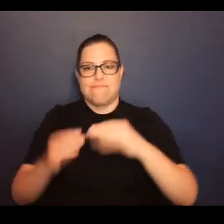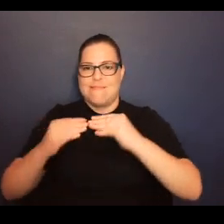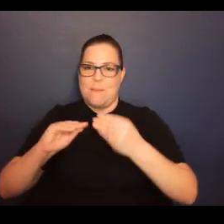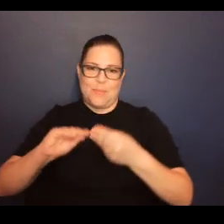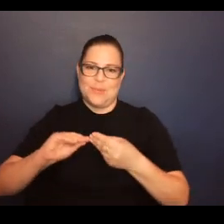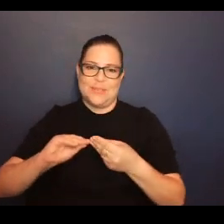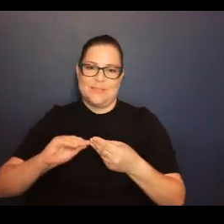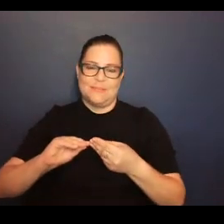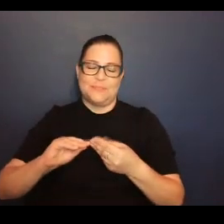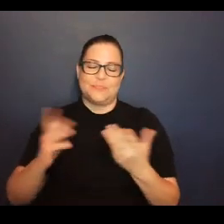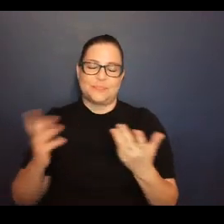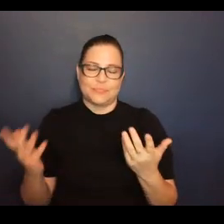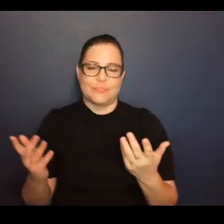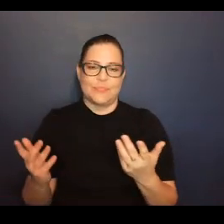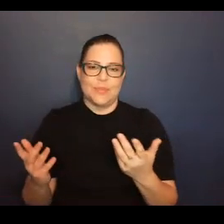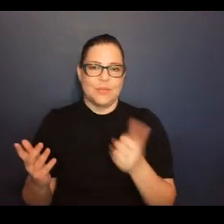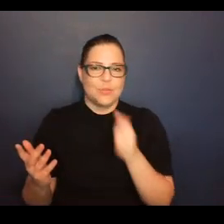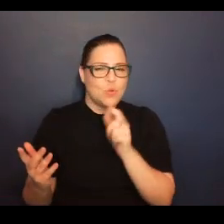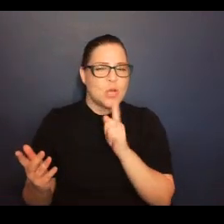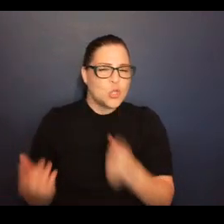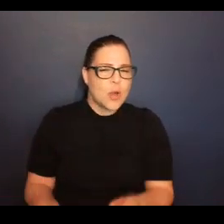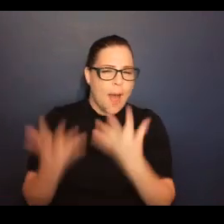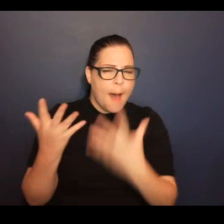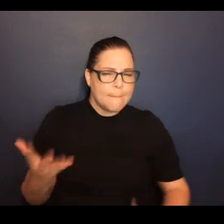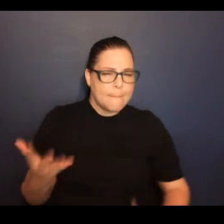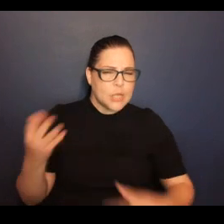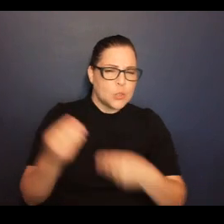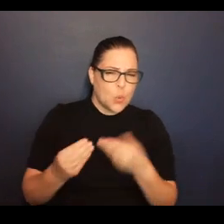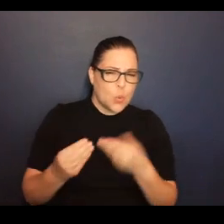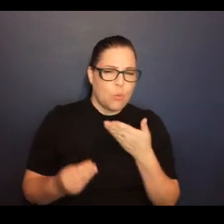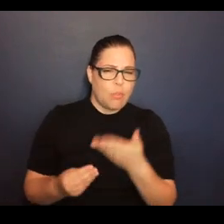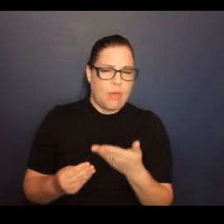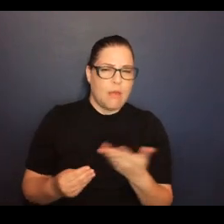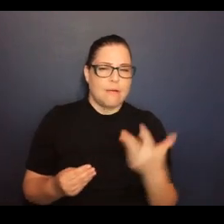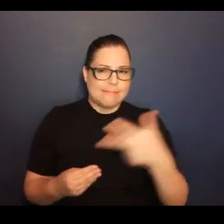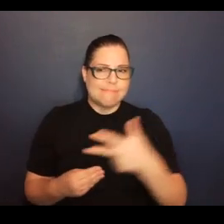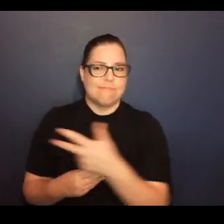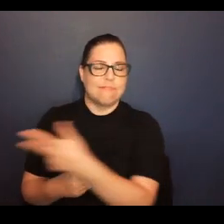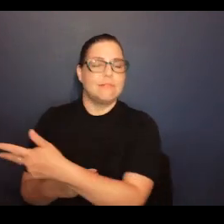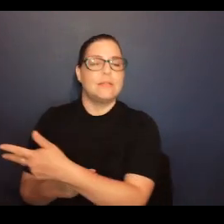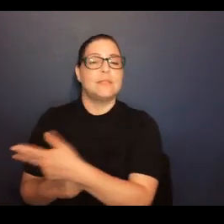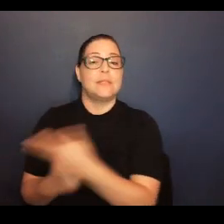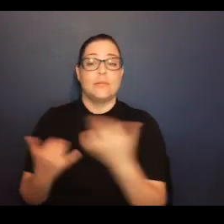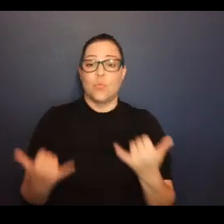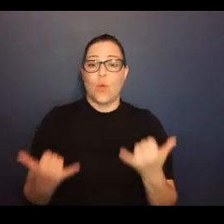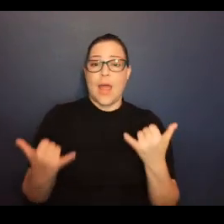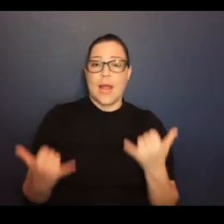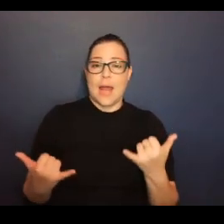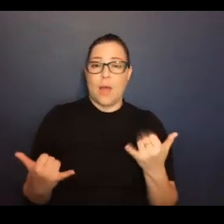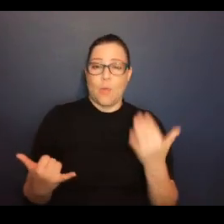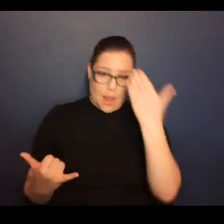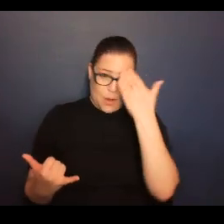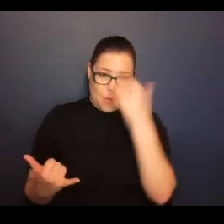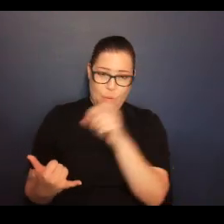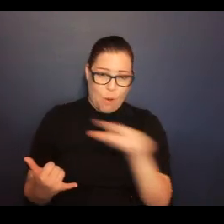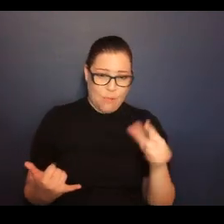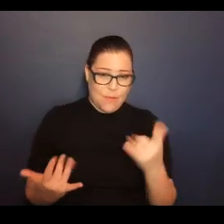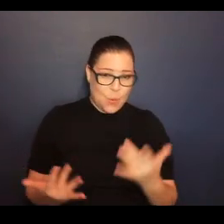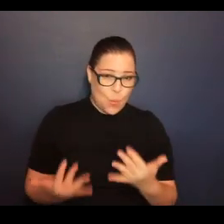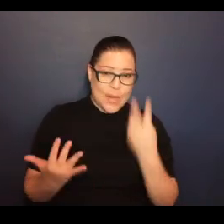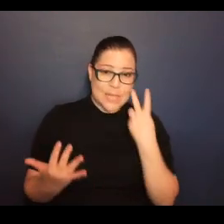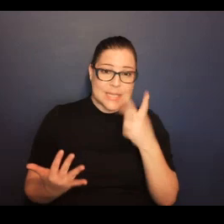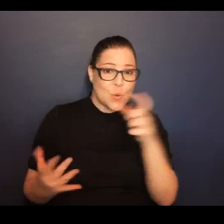So we're not really sure exactly how many people were actually in there. And as of right now, I know that you all are kind of waiting to find out who